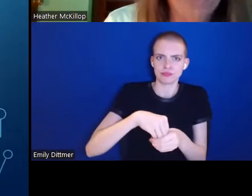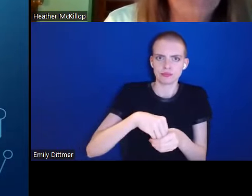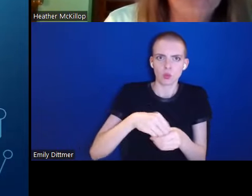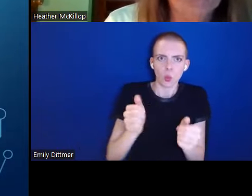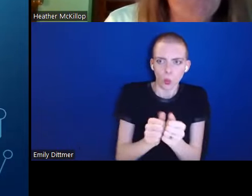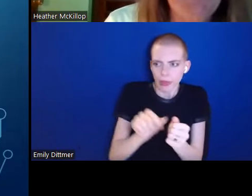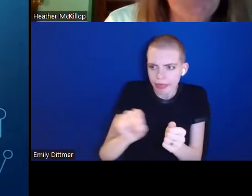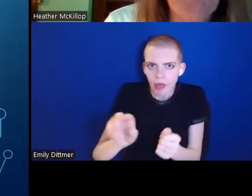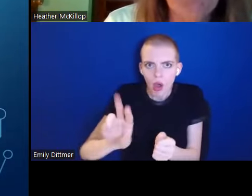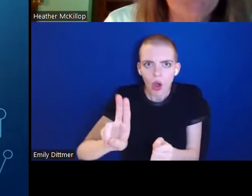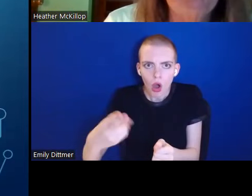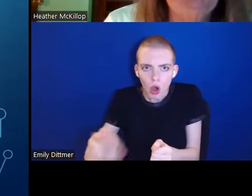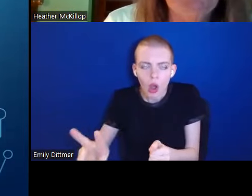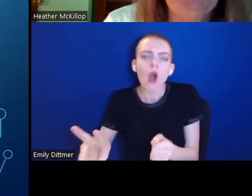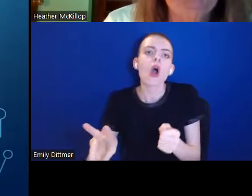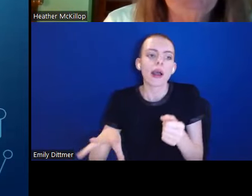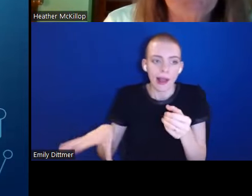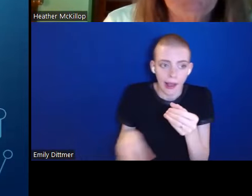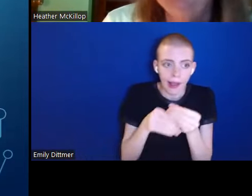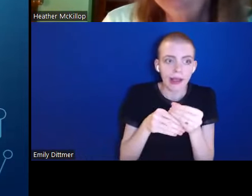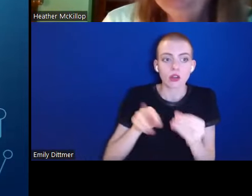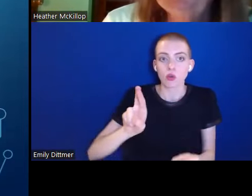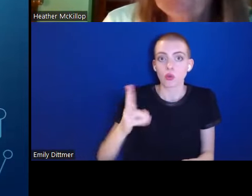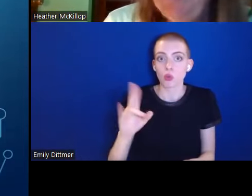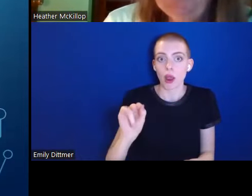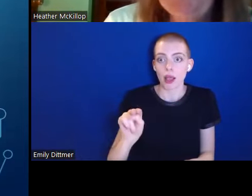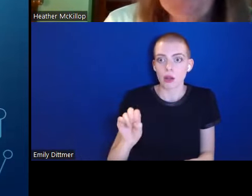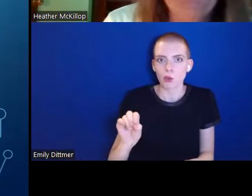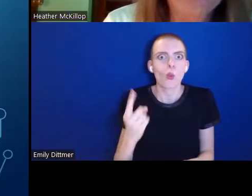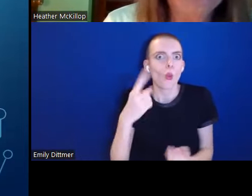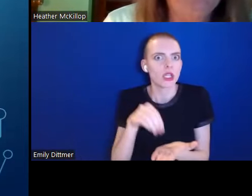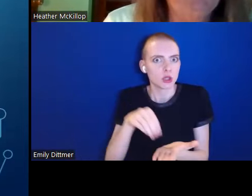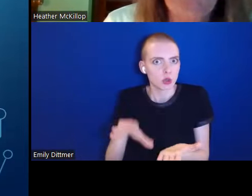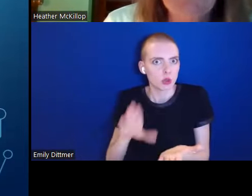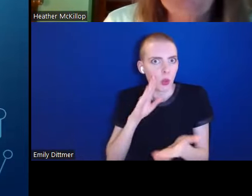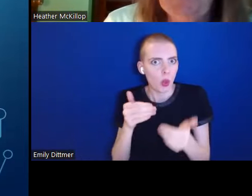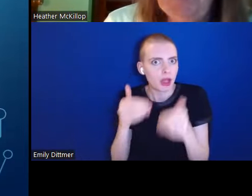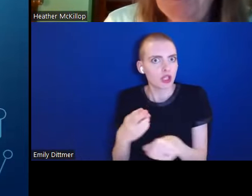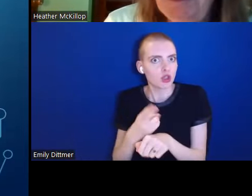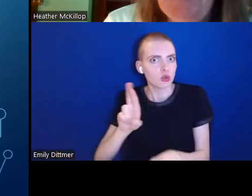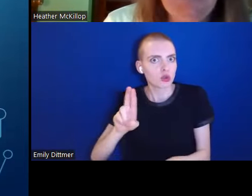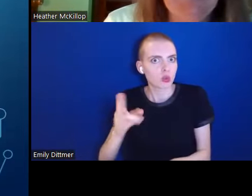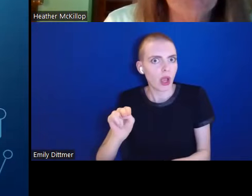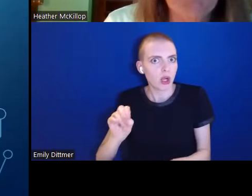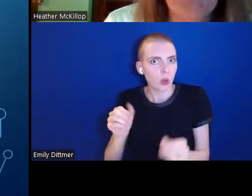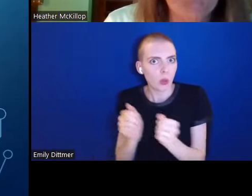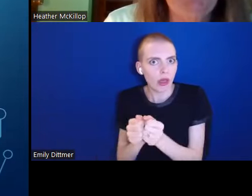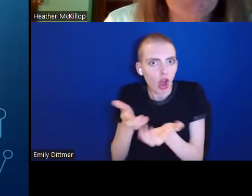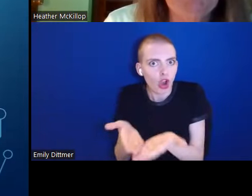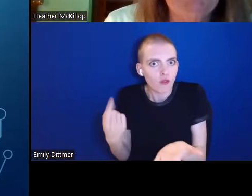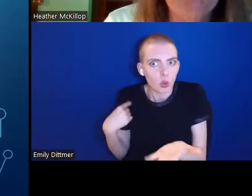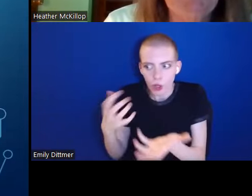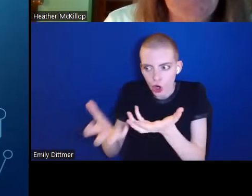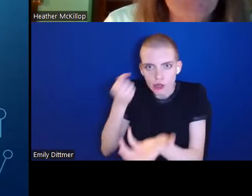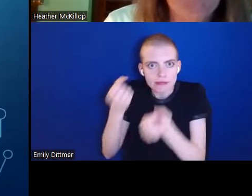hardware, we've used Rhino. I've got a student here who's going to do some Rhino with our artifacts that we're getting out from our